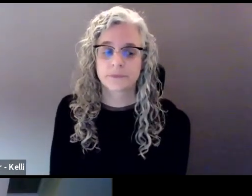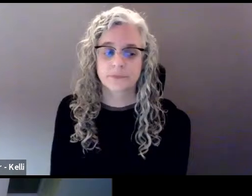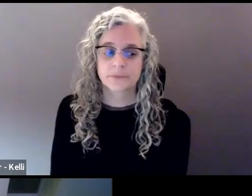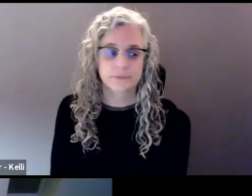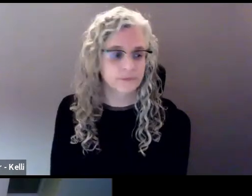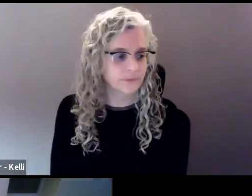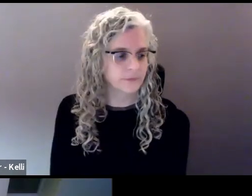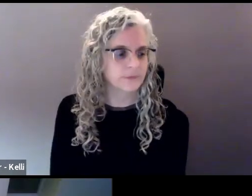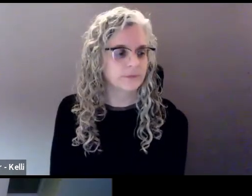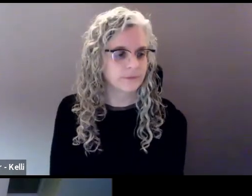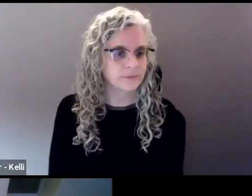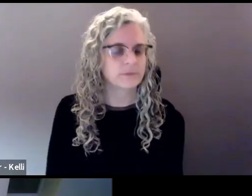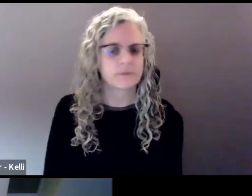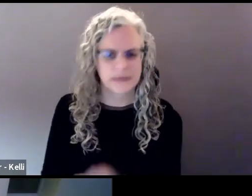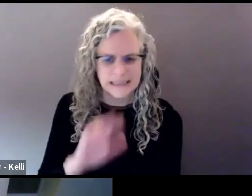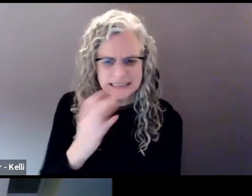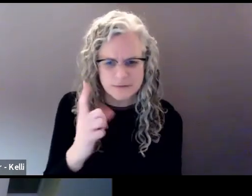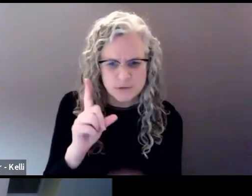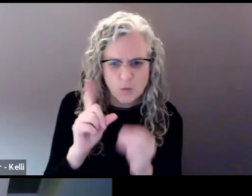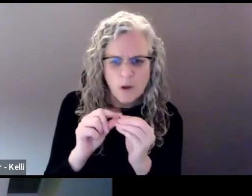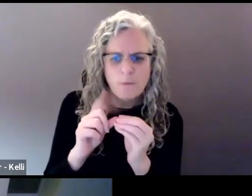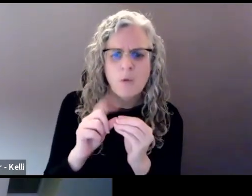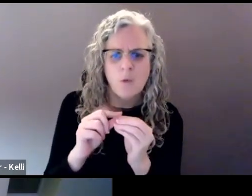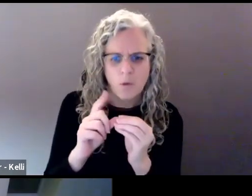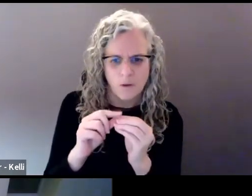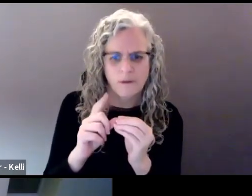We just have one more speaker.